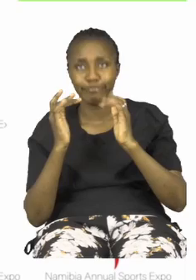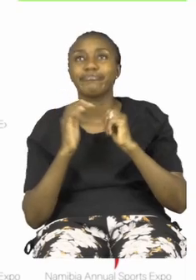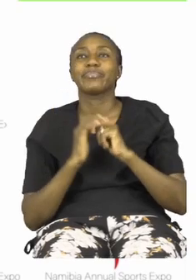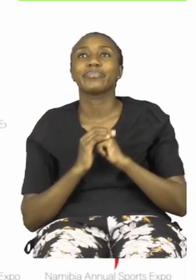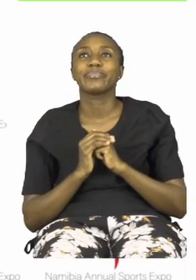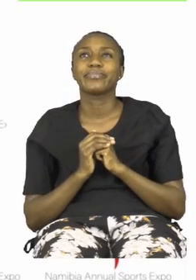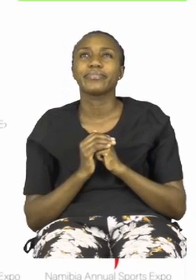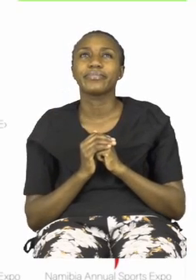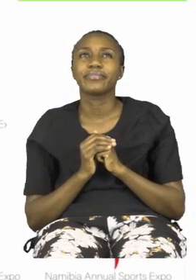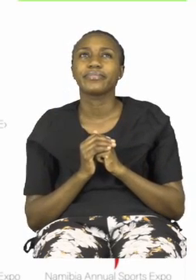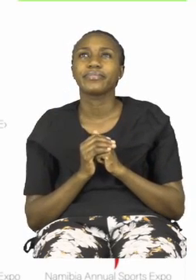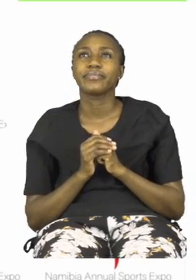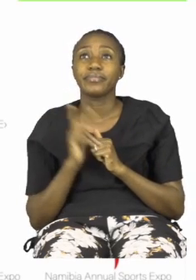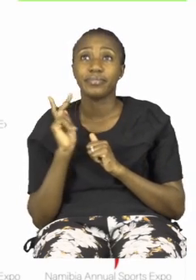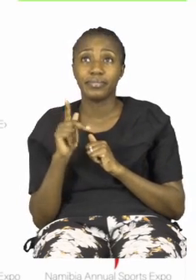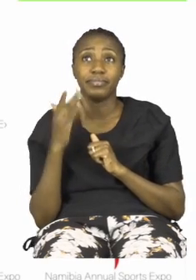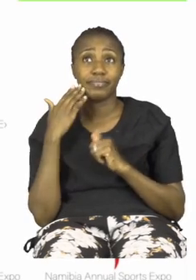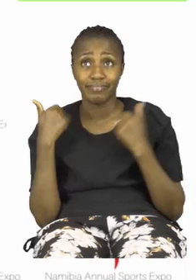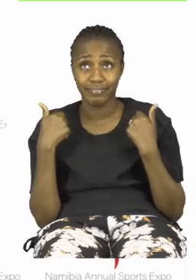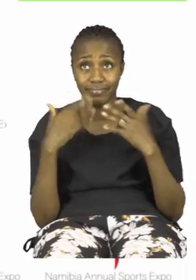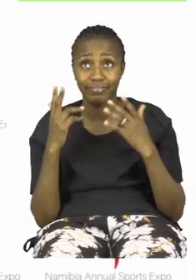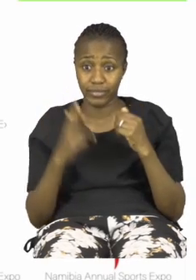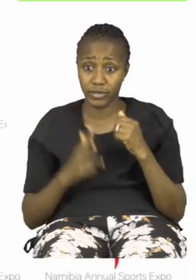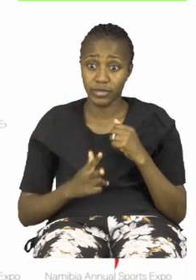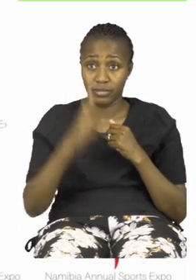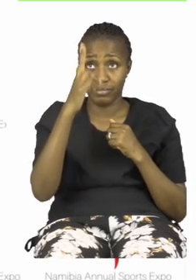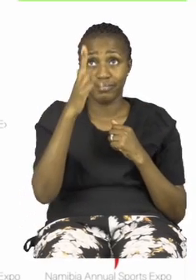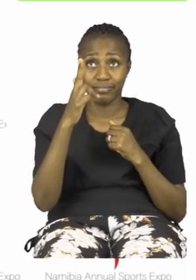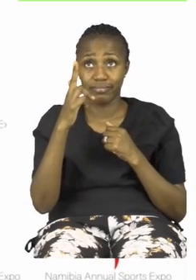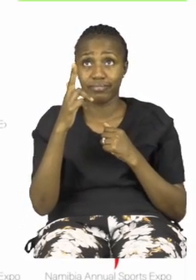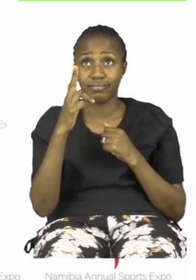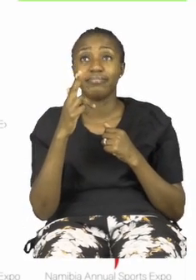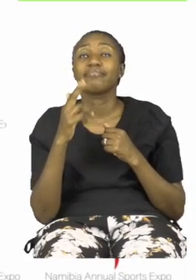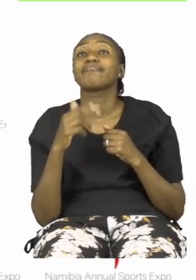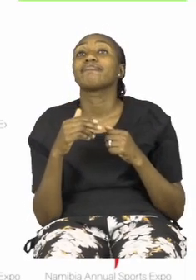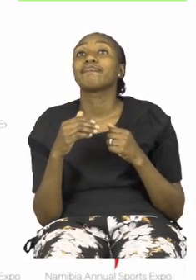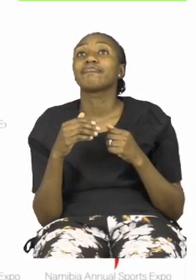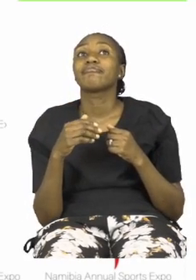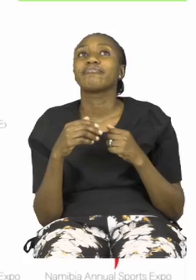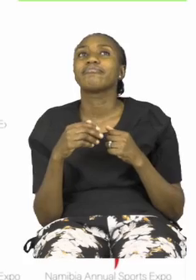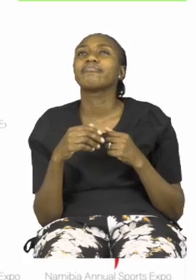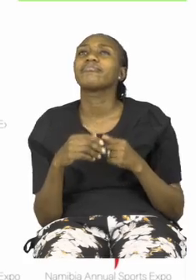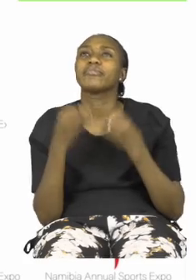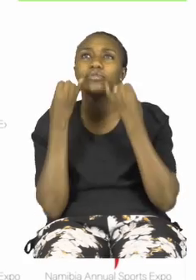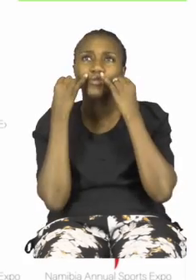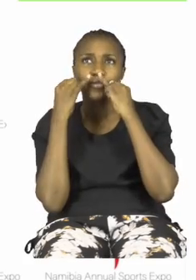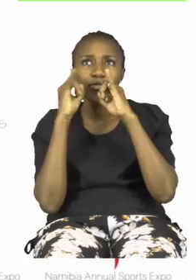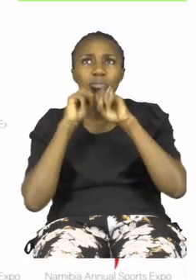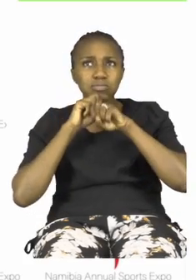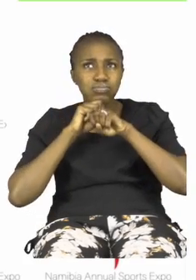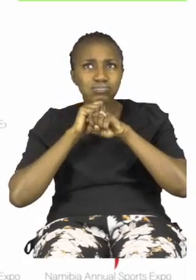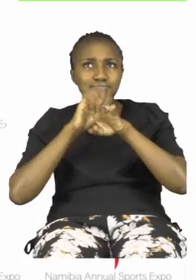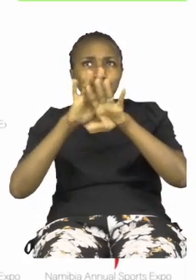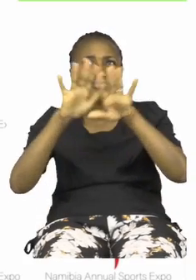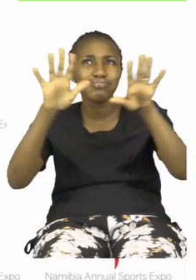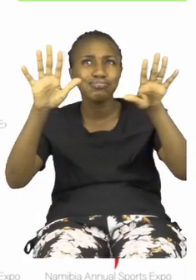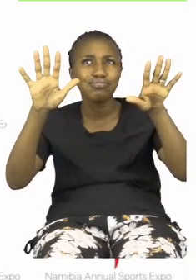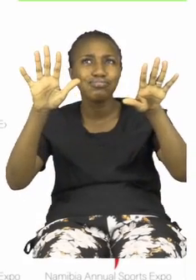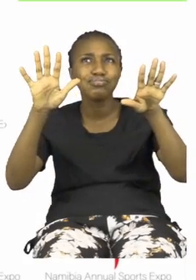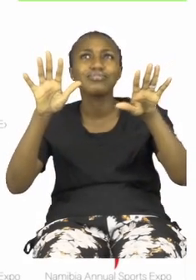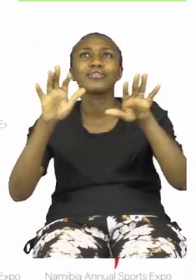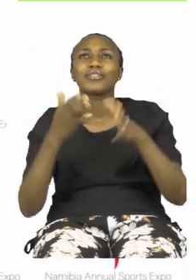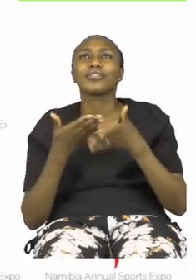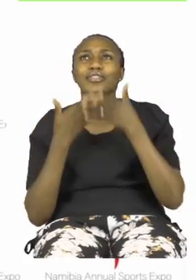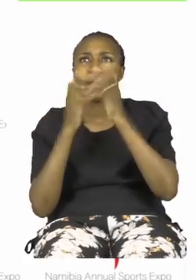platforms. And as soon as we start launching this healthy gaming initiative, we also putting out tips and information for teachers